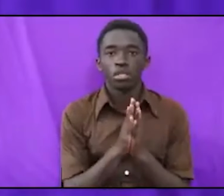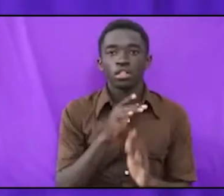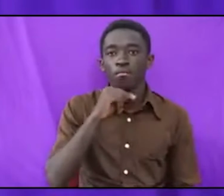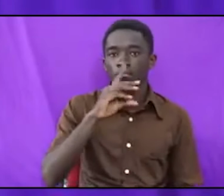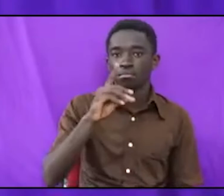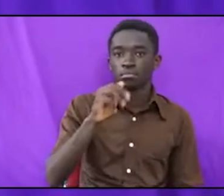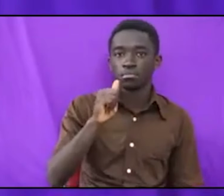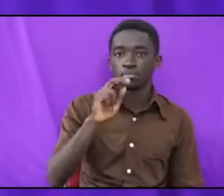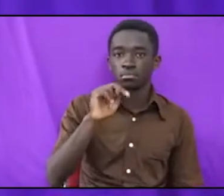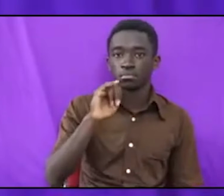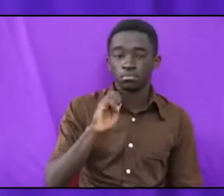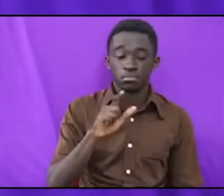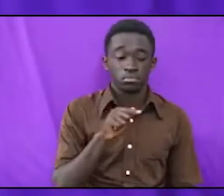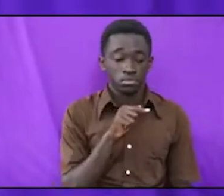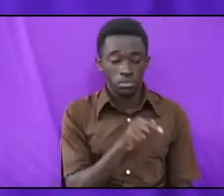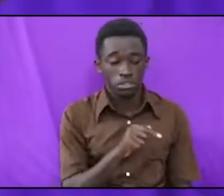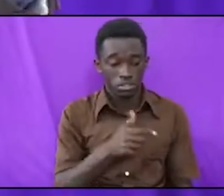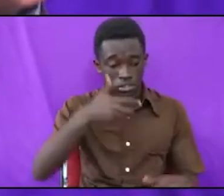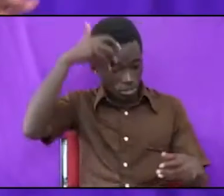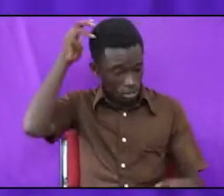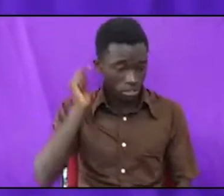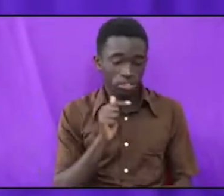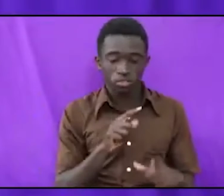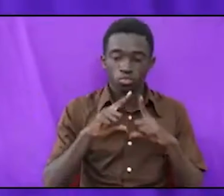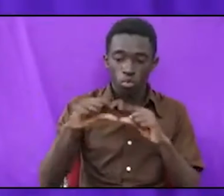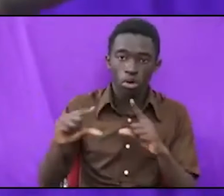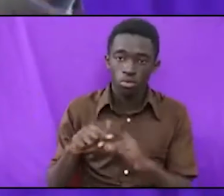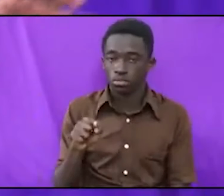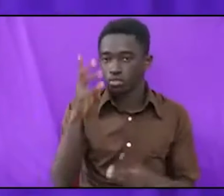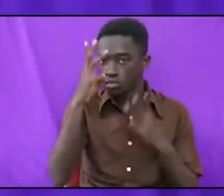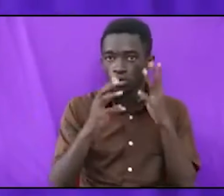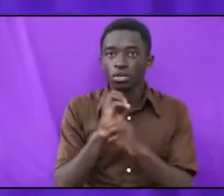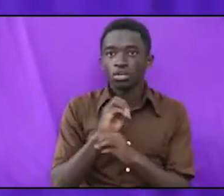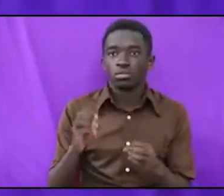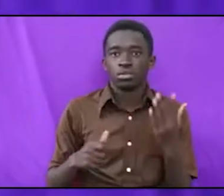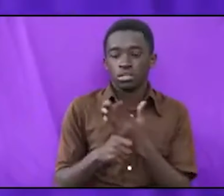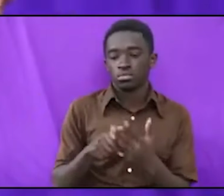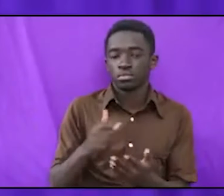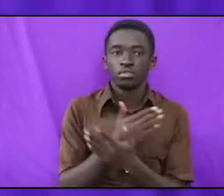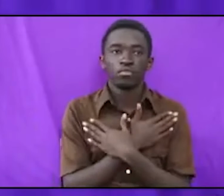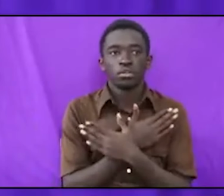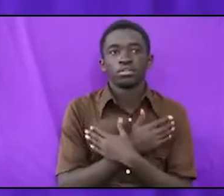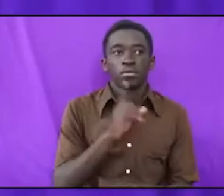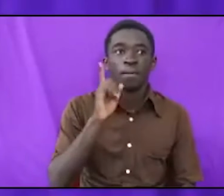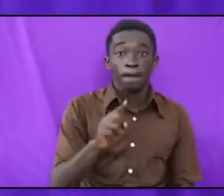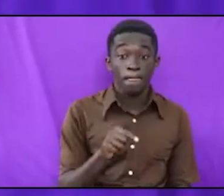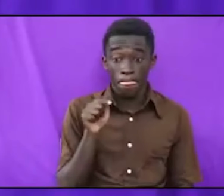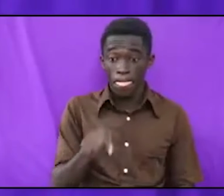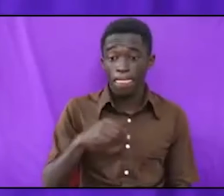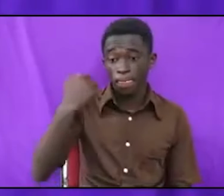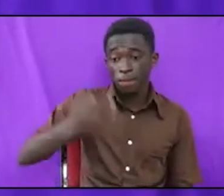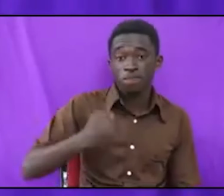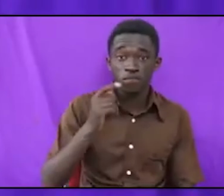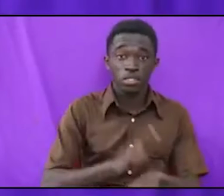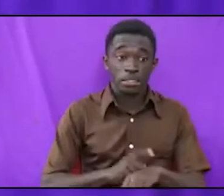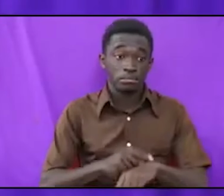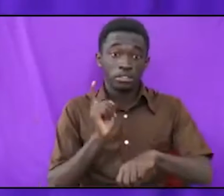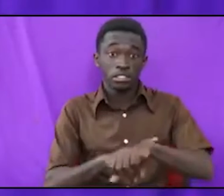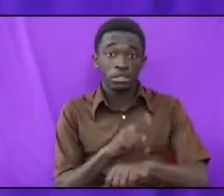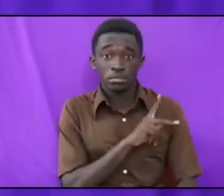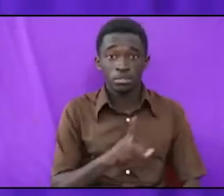him. They licked him and told him, don't worry, you are amongst your friends. The whole time. So in the morning when the king was